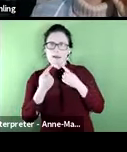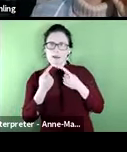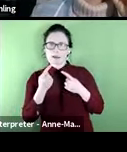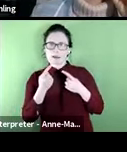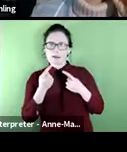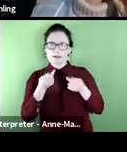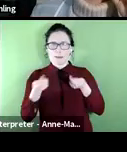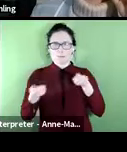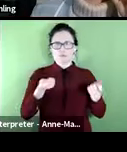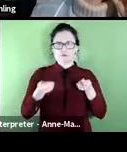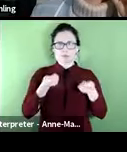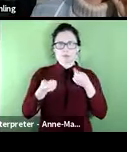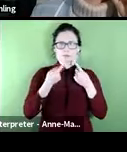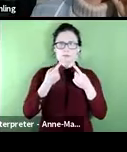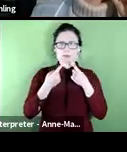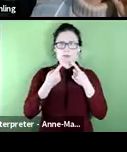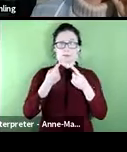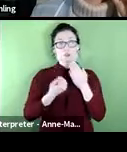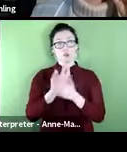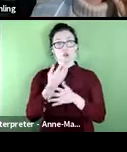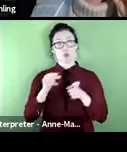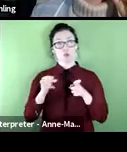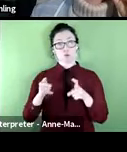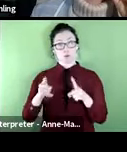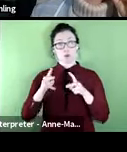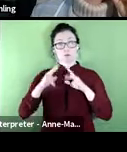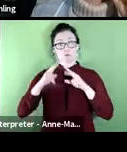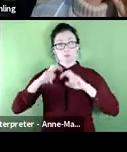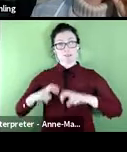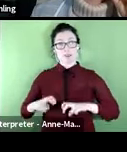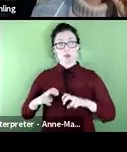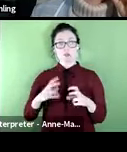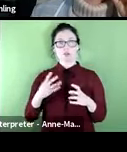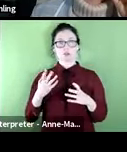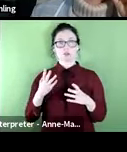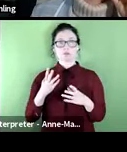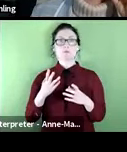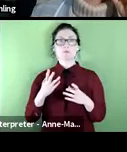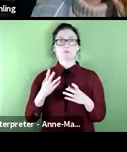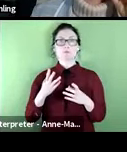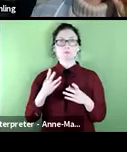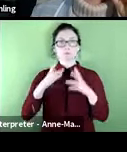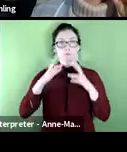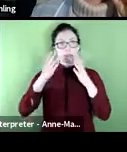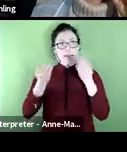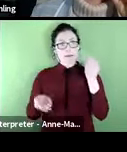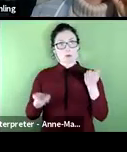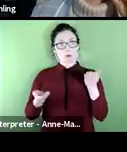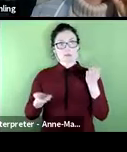new trend in research on inequality. So